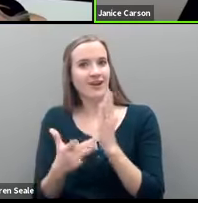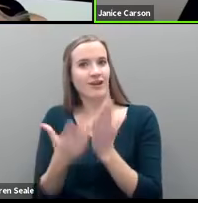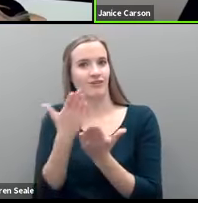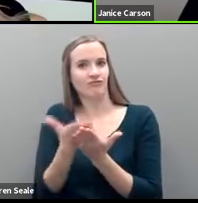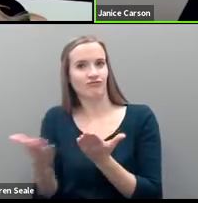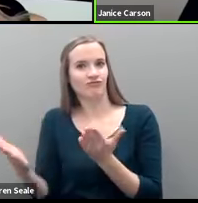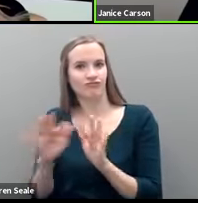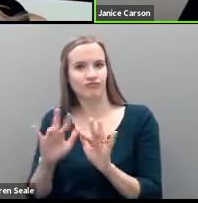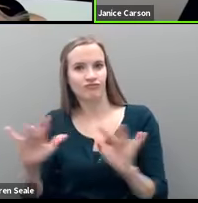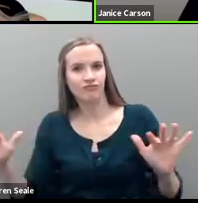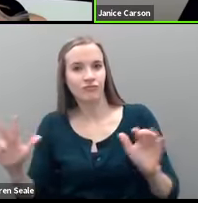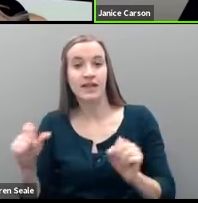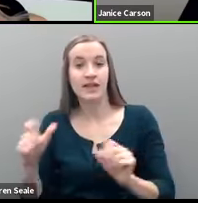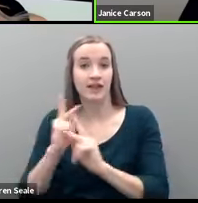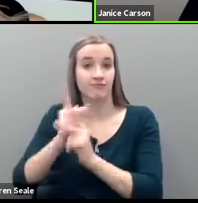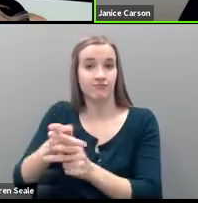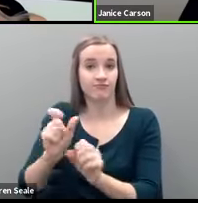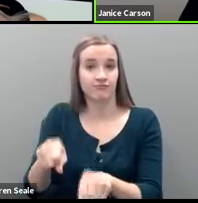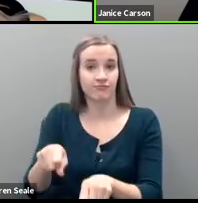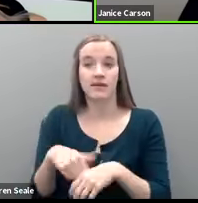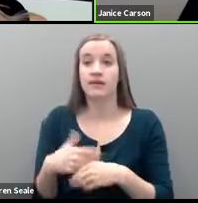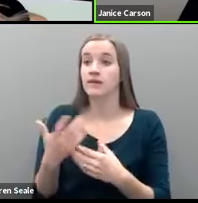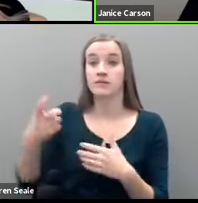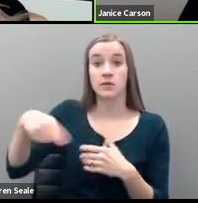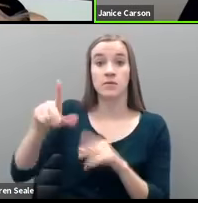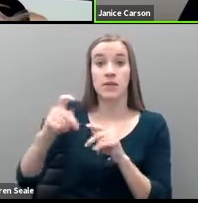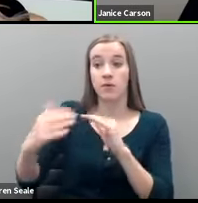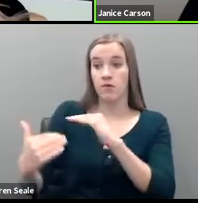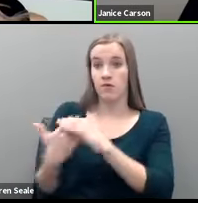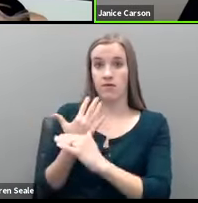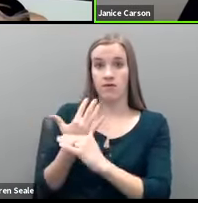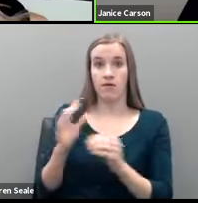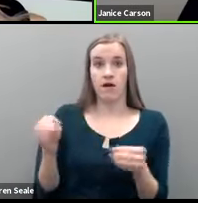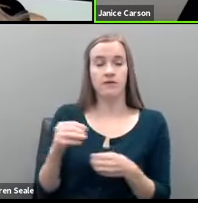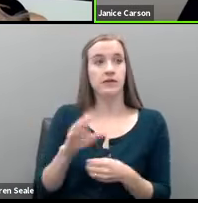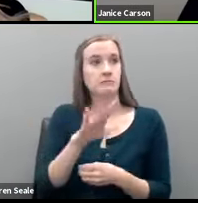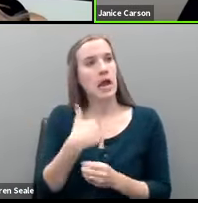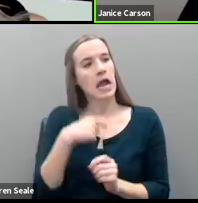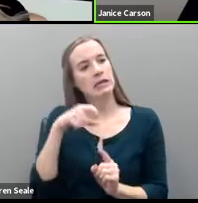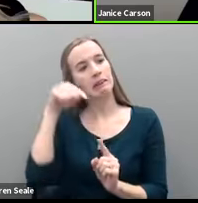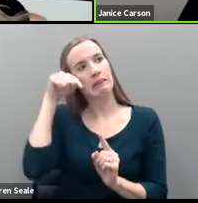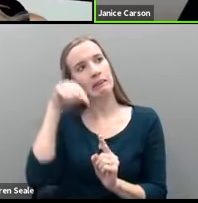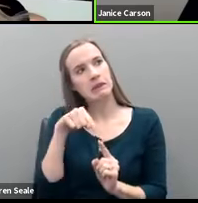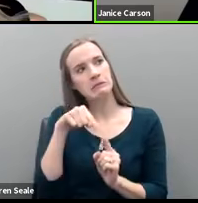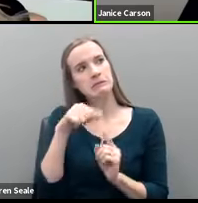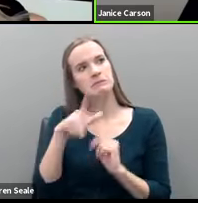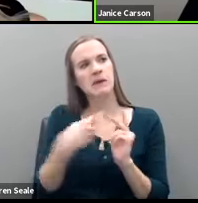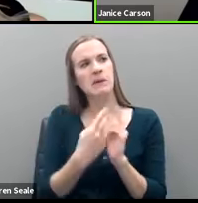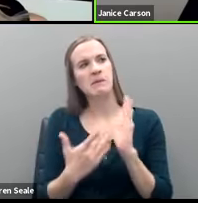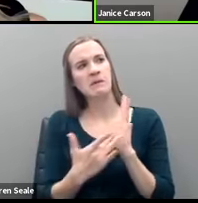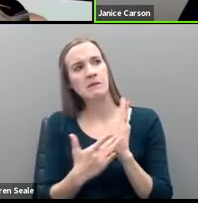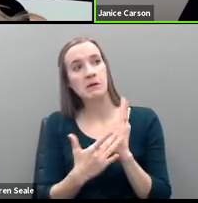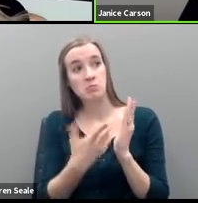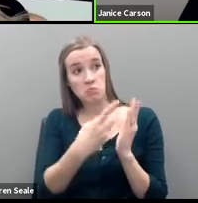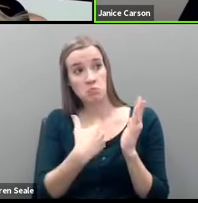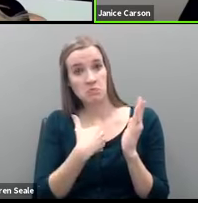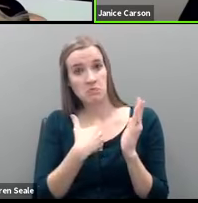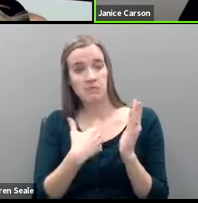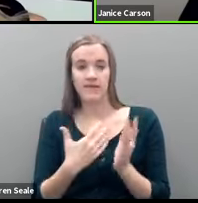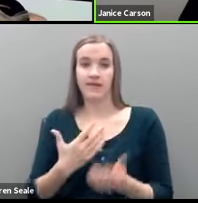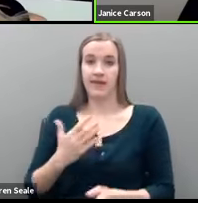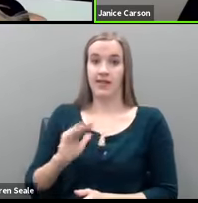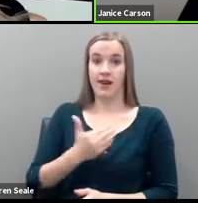walk in the door, they'll say, this is what I want to do, and this is the environment. And then my AT techs and my AT